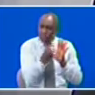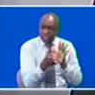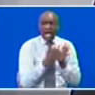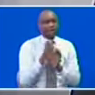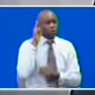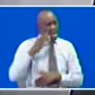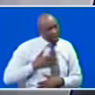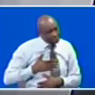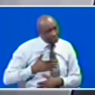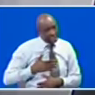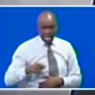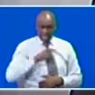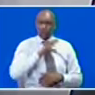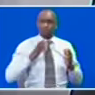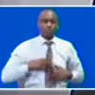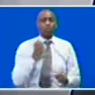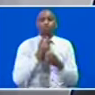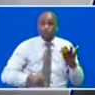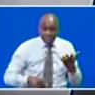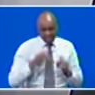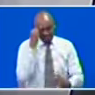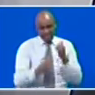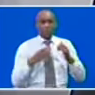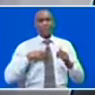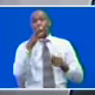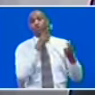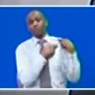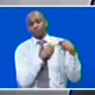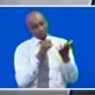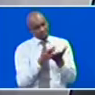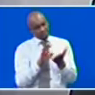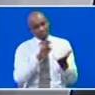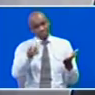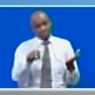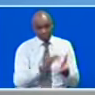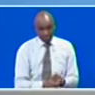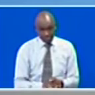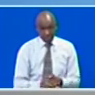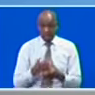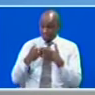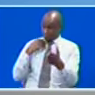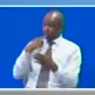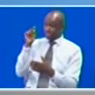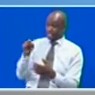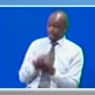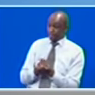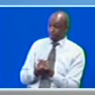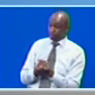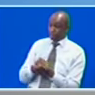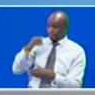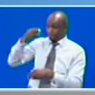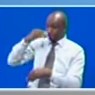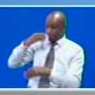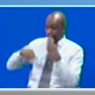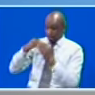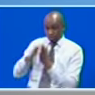laws, then as a commission, we have no choice but to ask those who are accountable to step aside. Before we talk about the sticking point in that ballot issue,